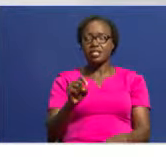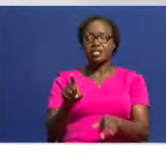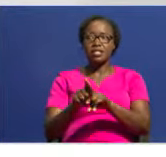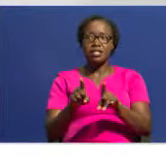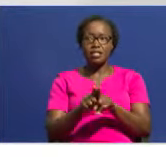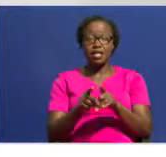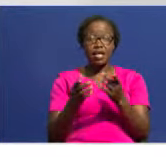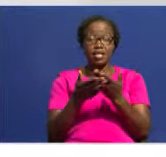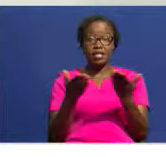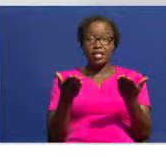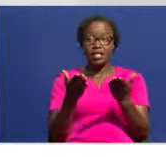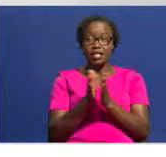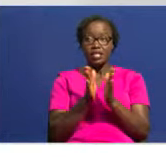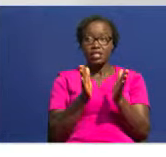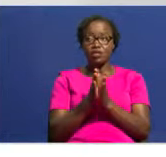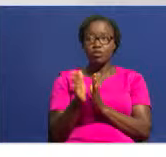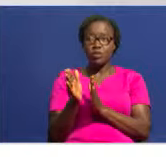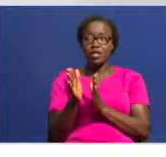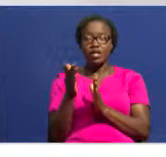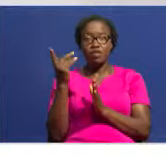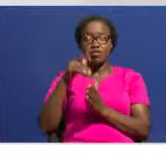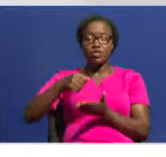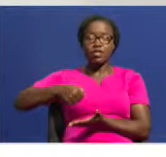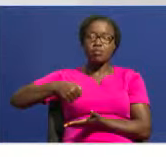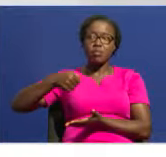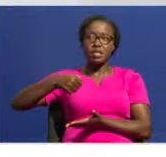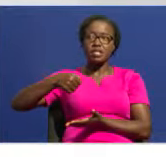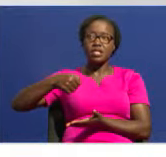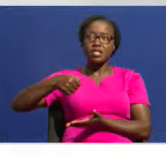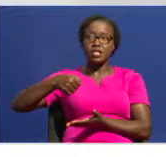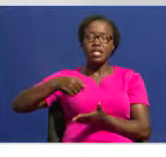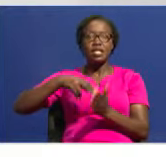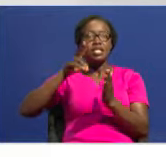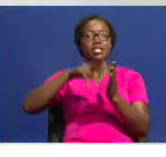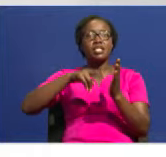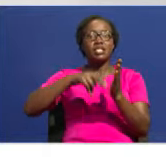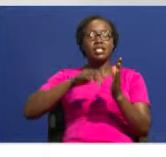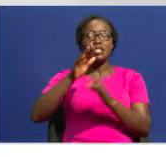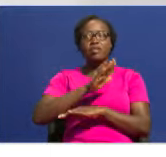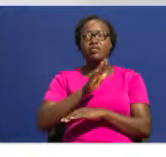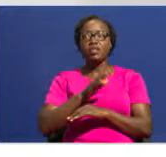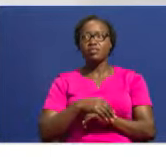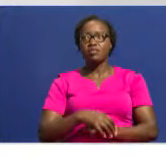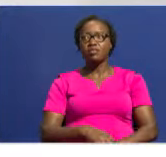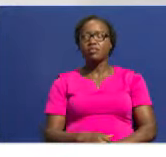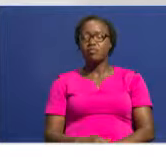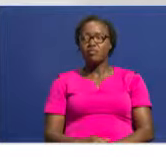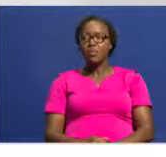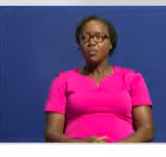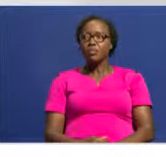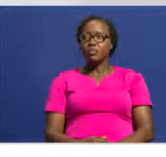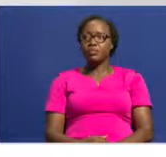who is also there to also prepare for the budget that is will be read in the afternoon.